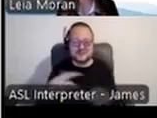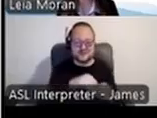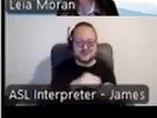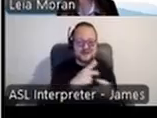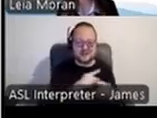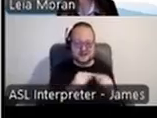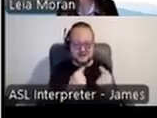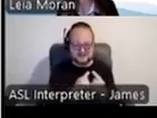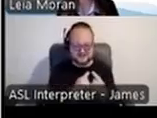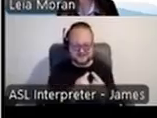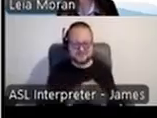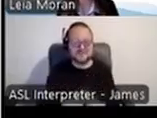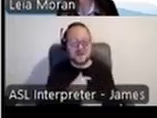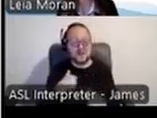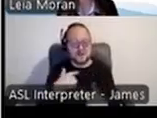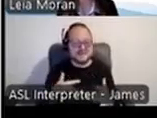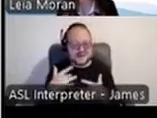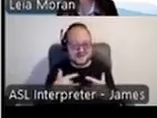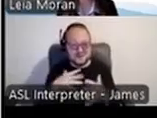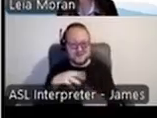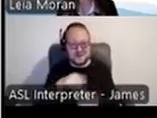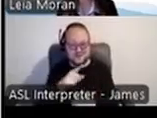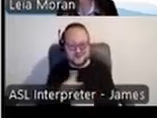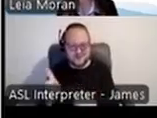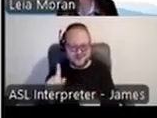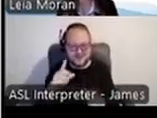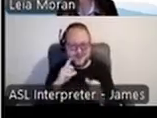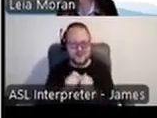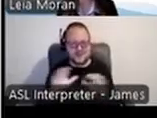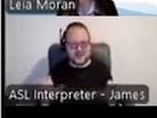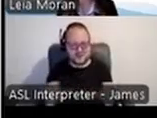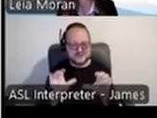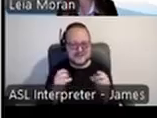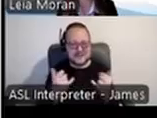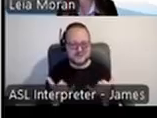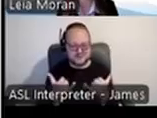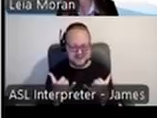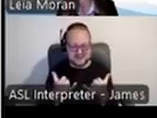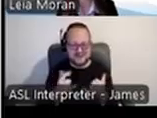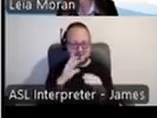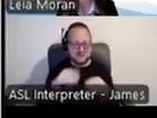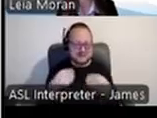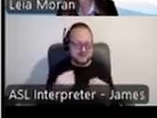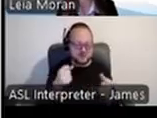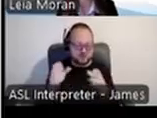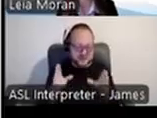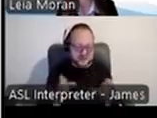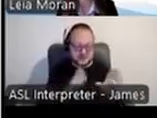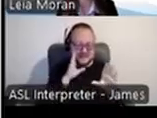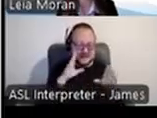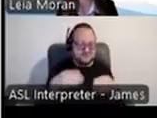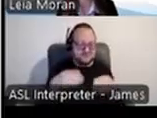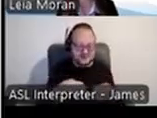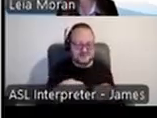engage you all in an exercise today to share more strategies and identify some focus areas for integrating caregivers and